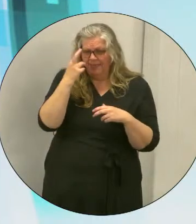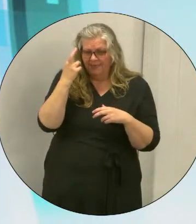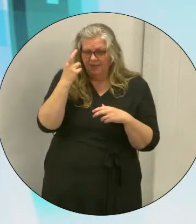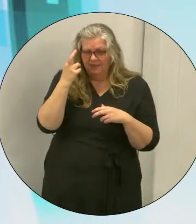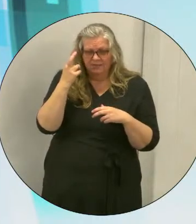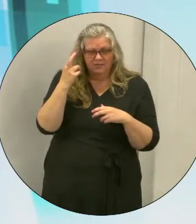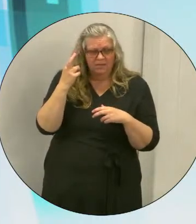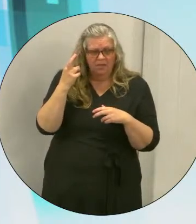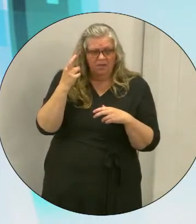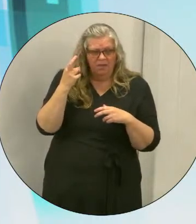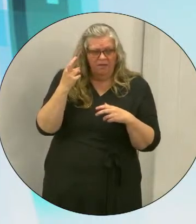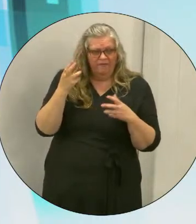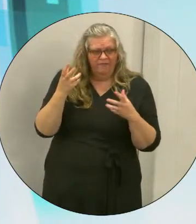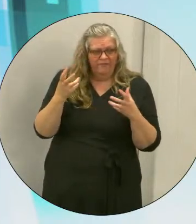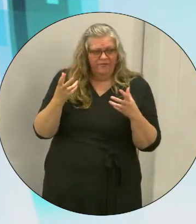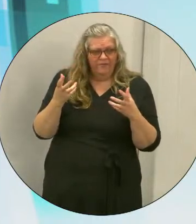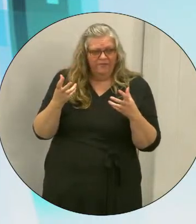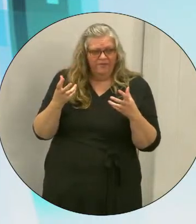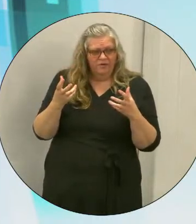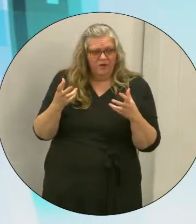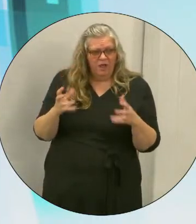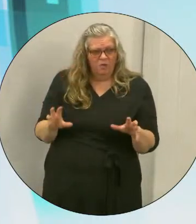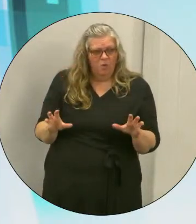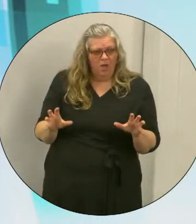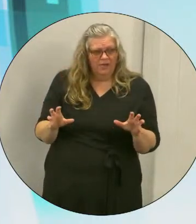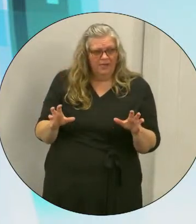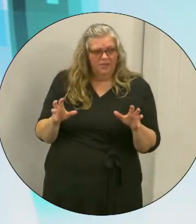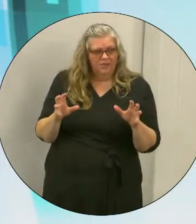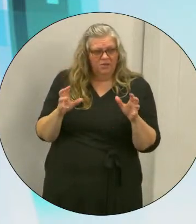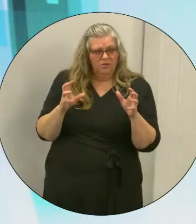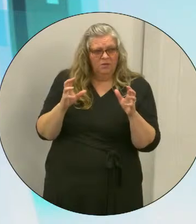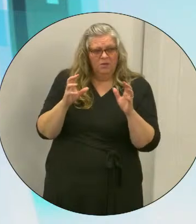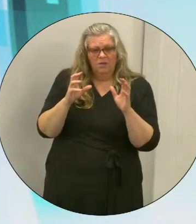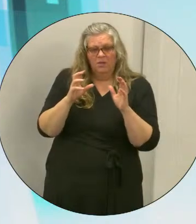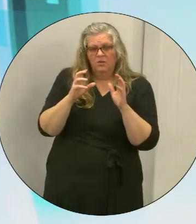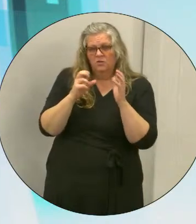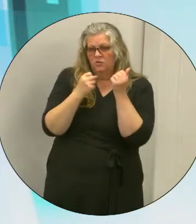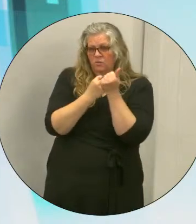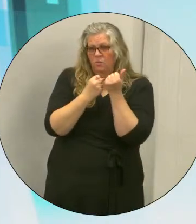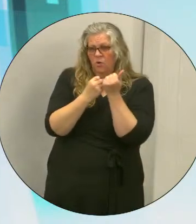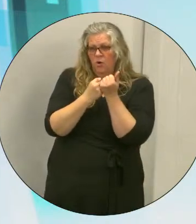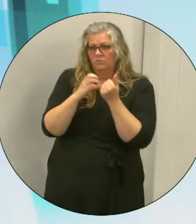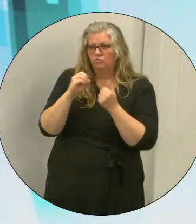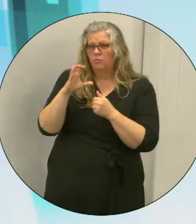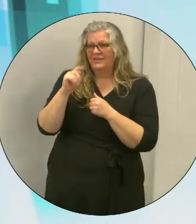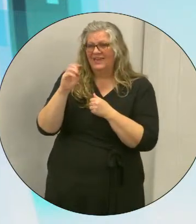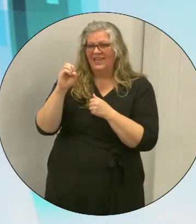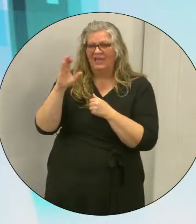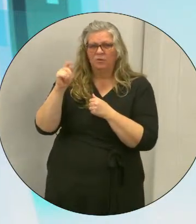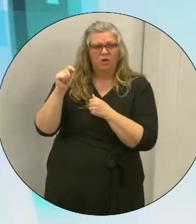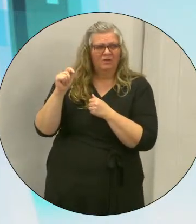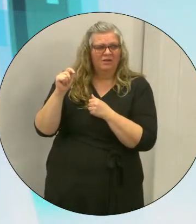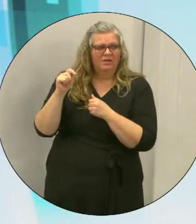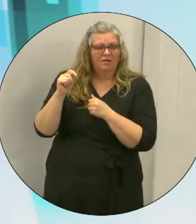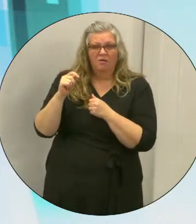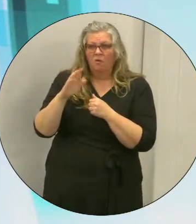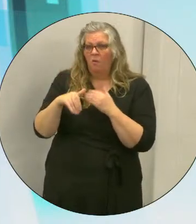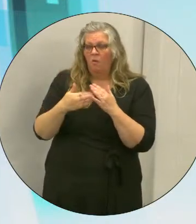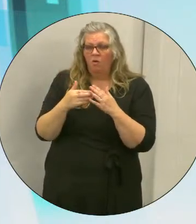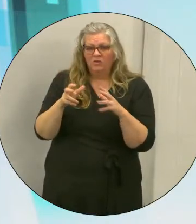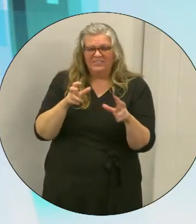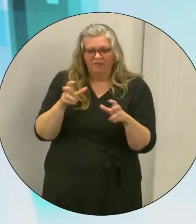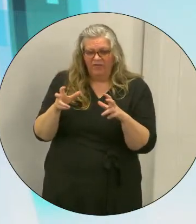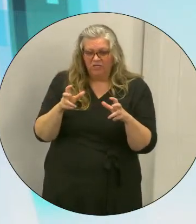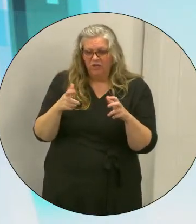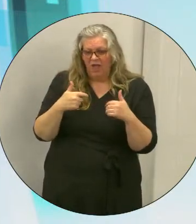really publicly support State Superintendent Ebert, because they were all selfish, and I laid